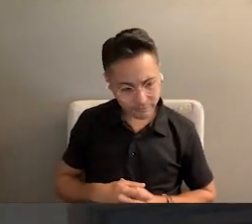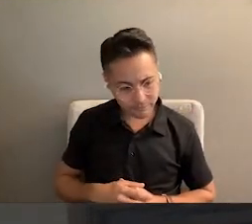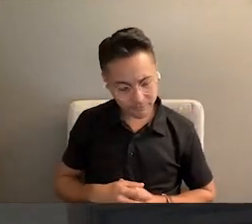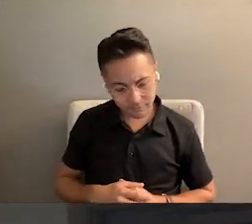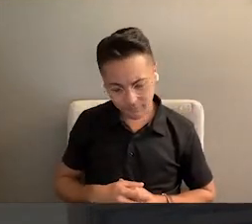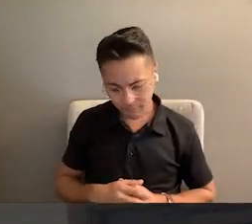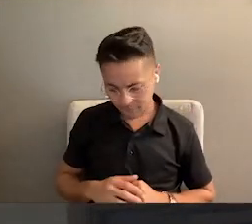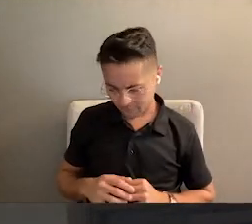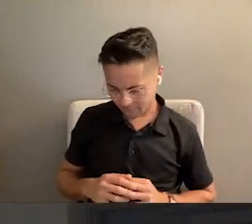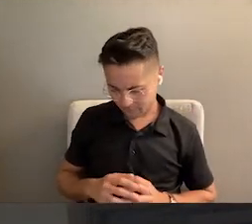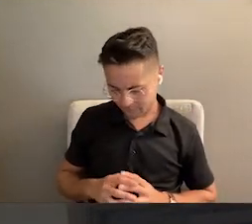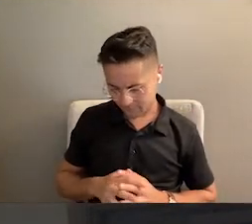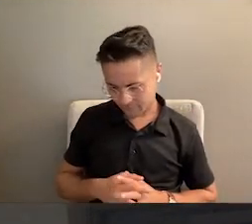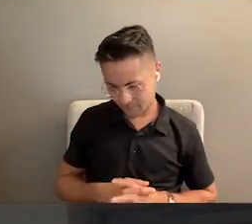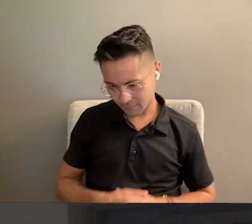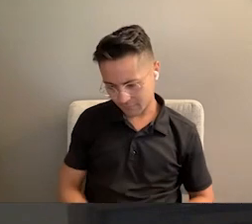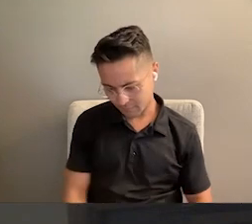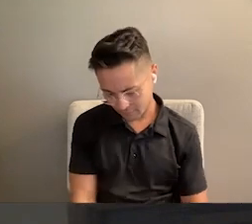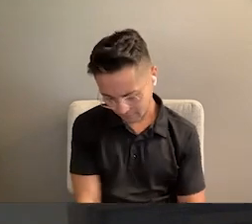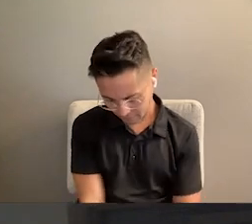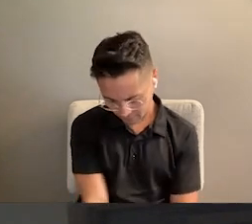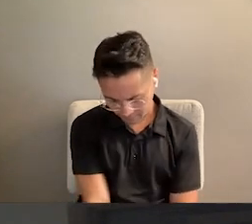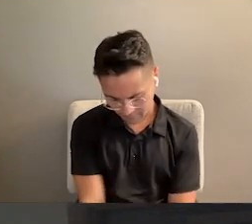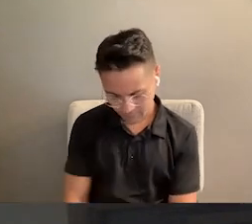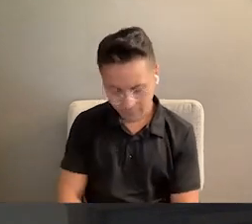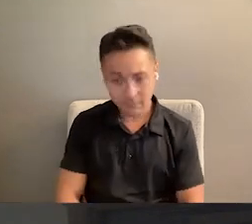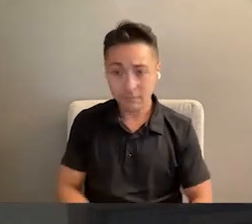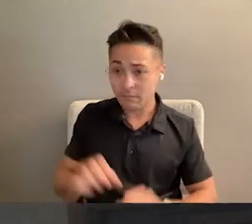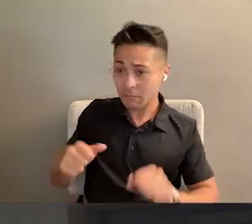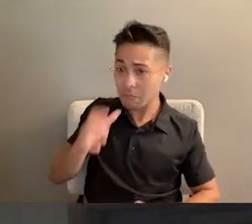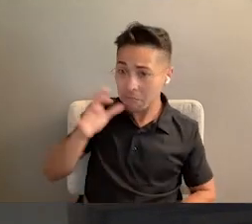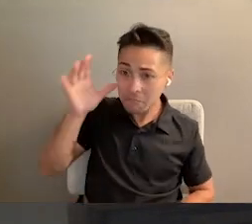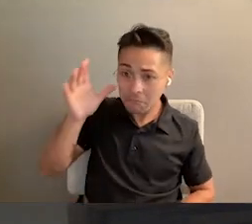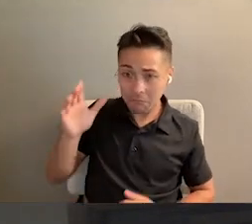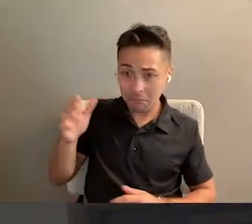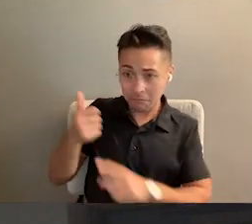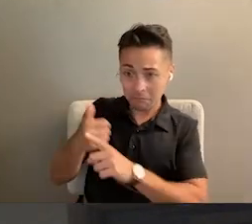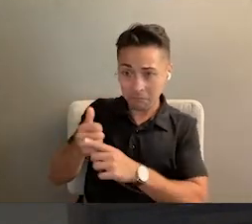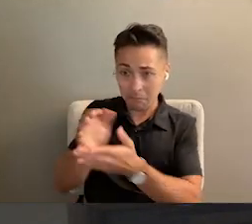shopper. Very good shopper. Yes, ma'am.